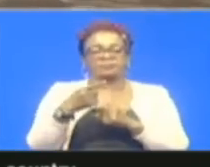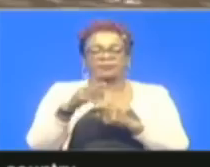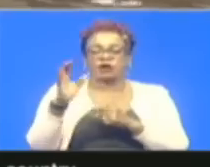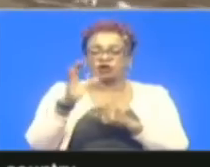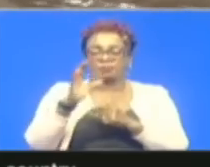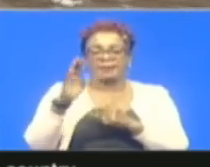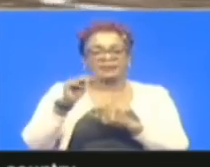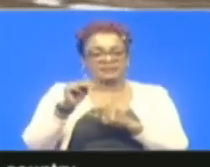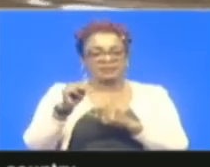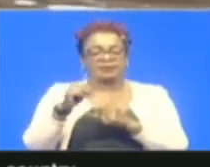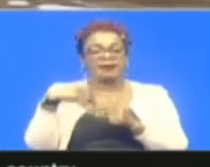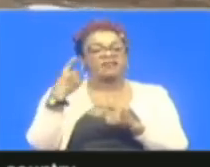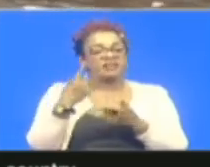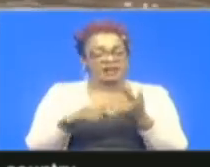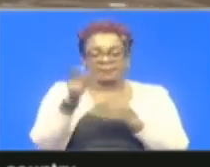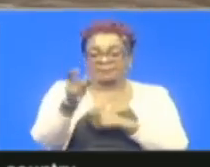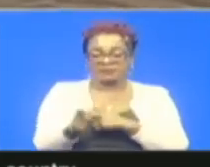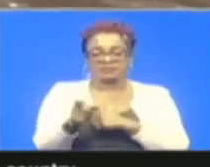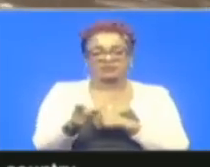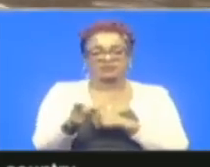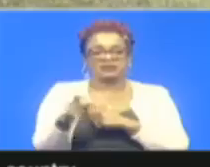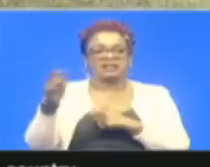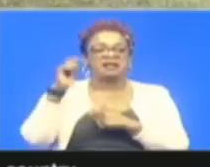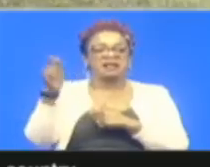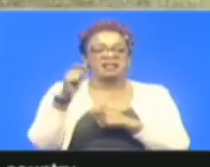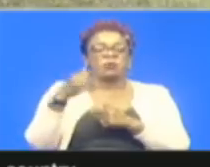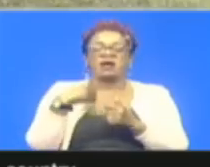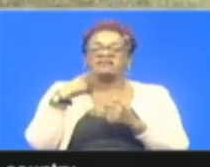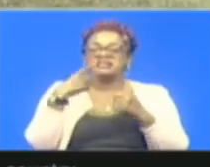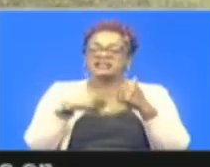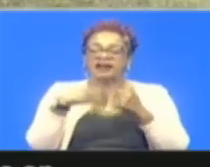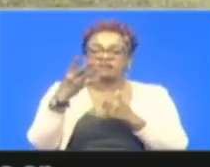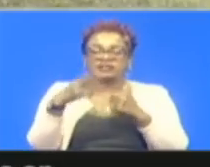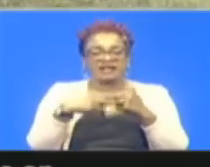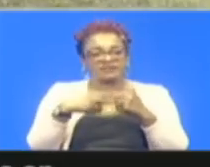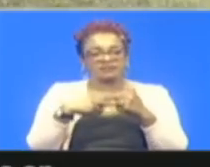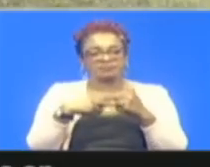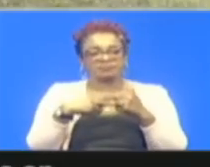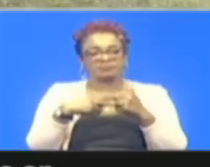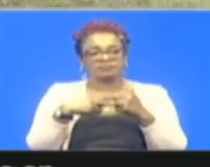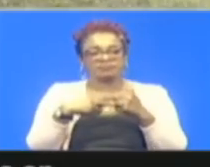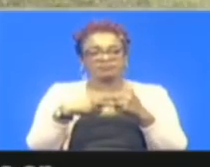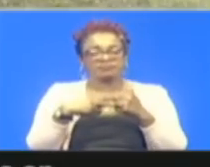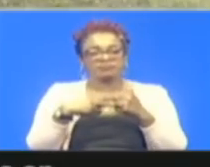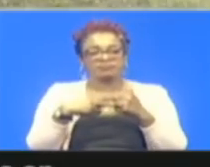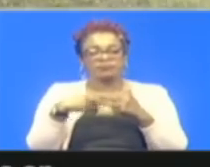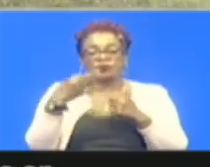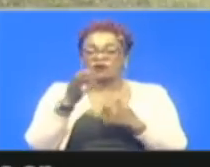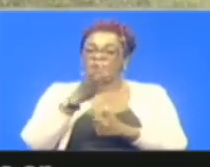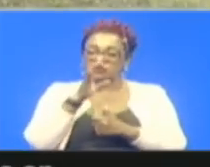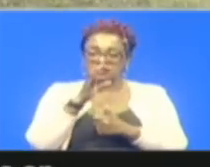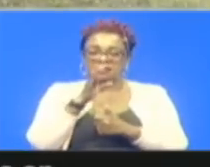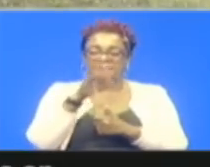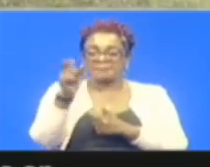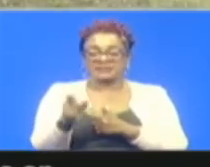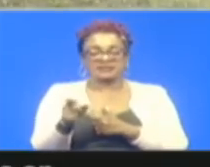water per year, per person. In Kenya, we are doing 647 meters cubed of water per